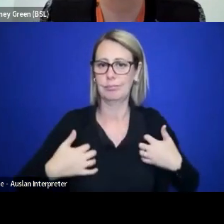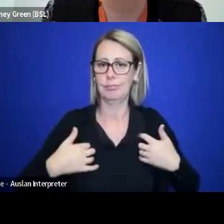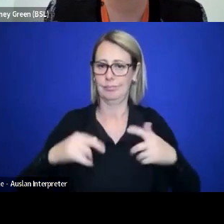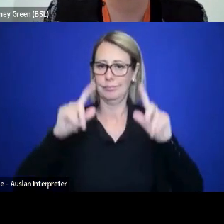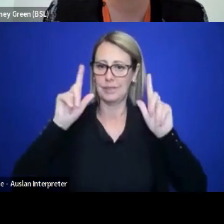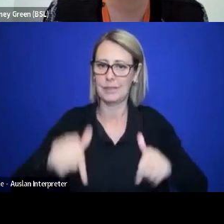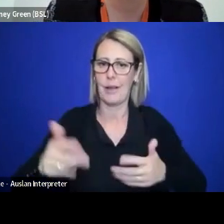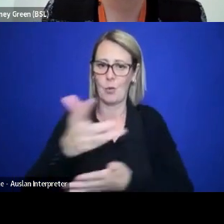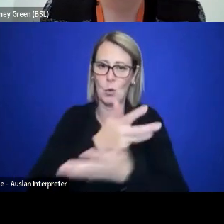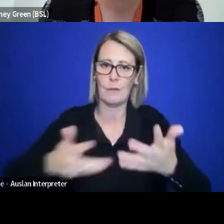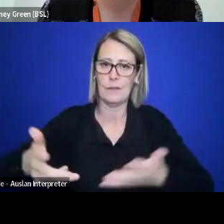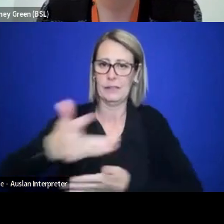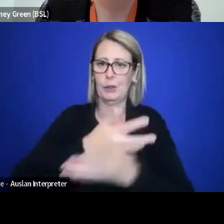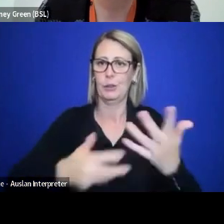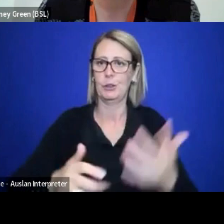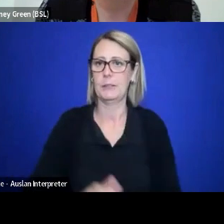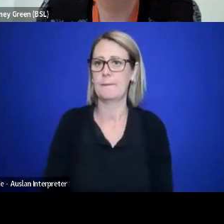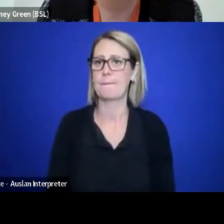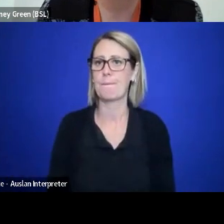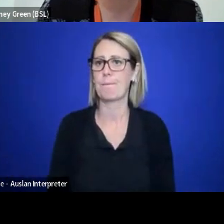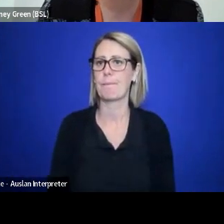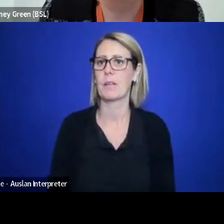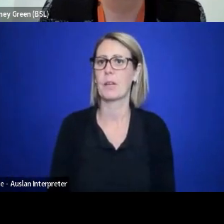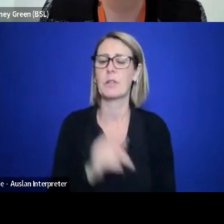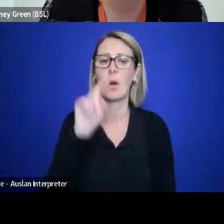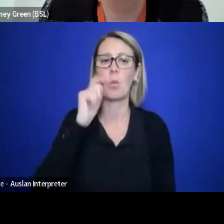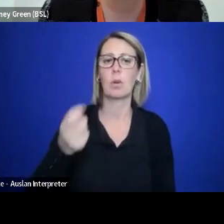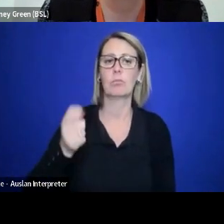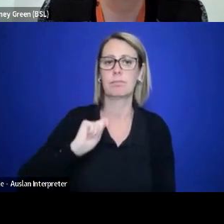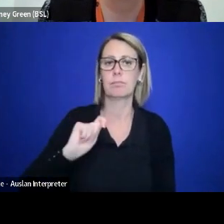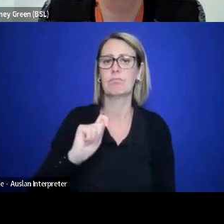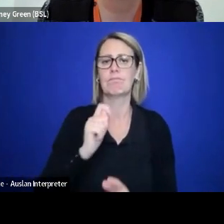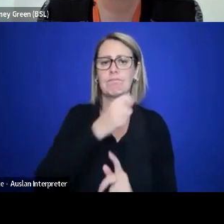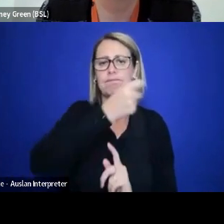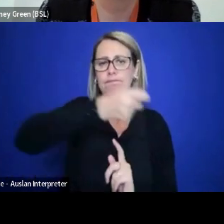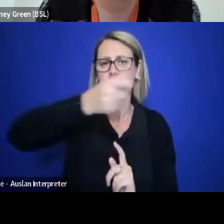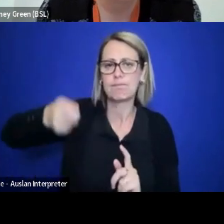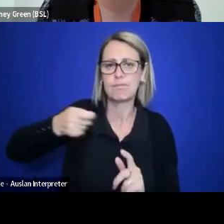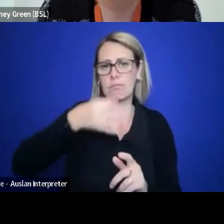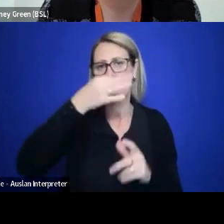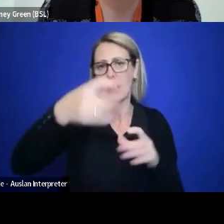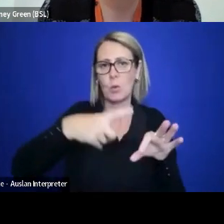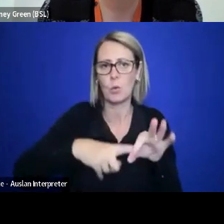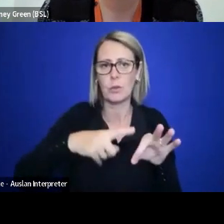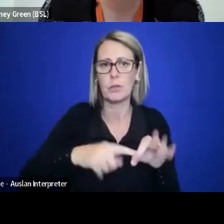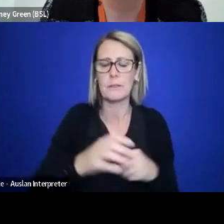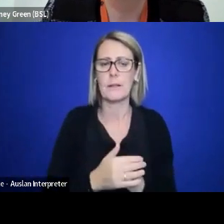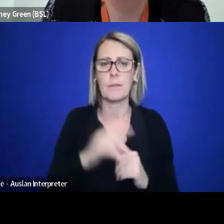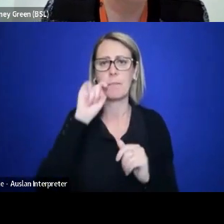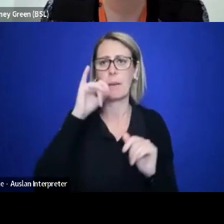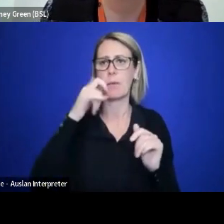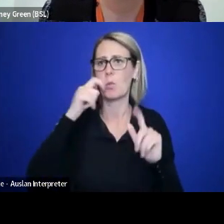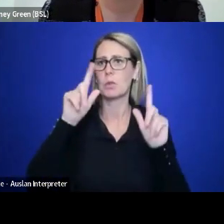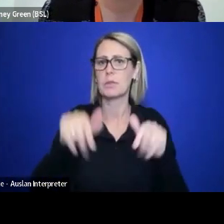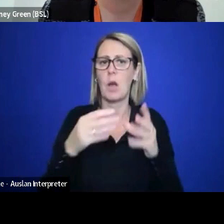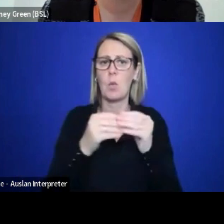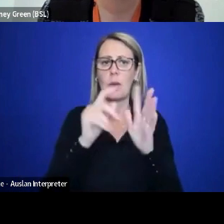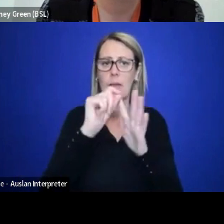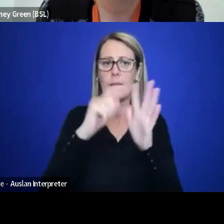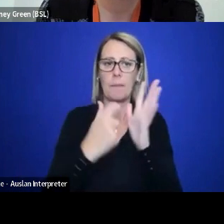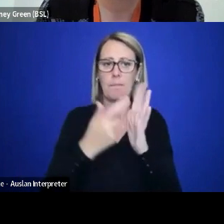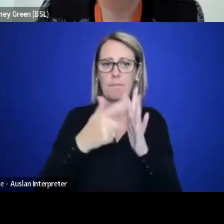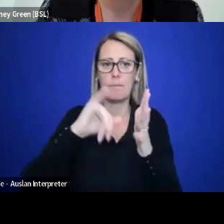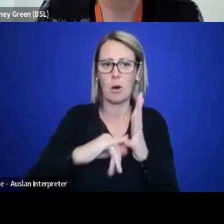the conversation. So I'm going to take it in turns to ask you all some questions. So I might start with you, Paris, if I